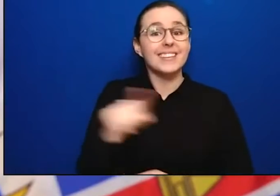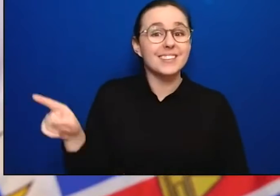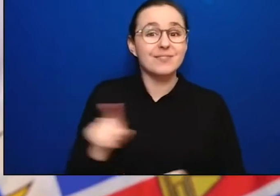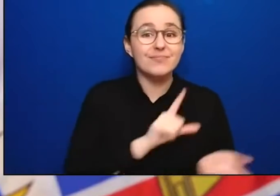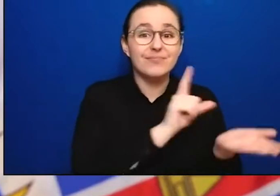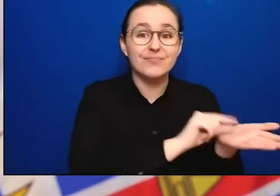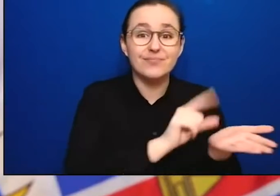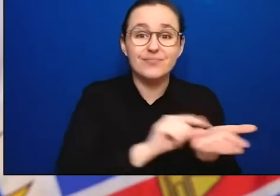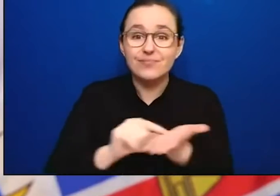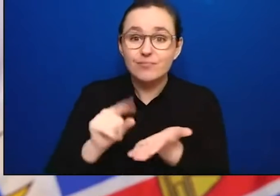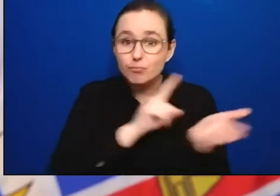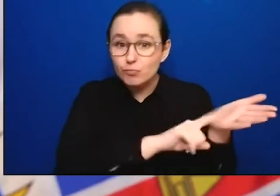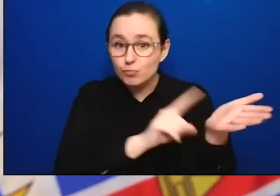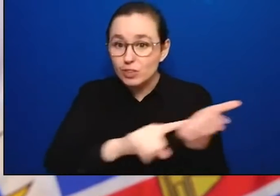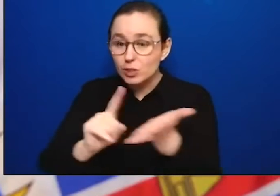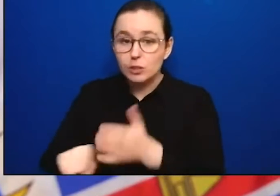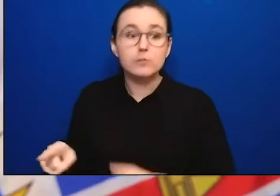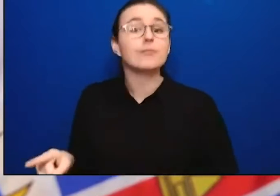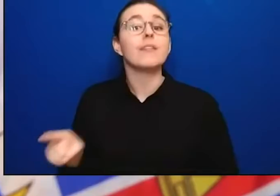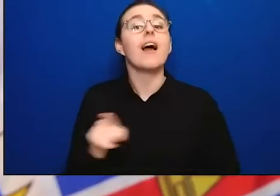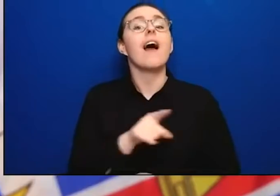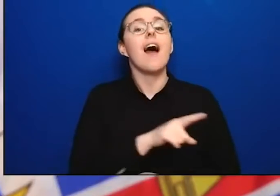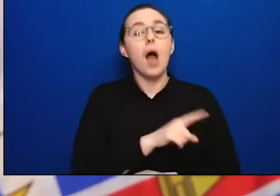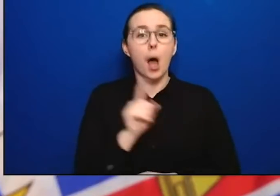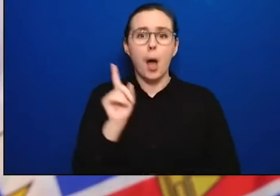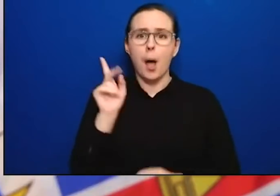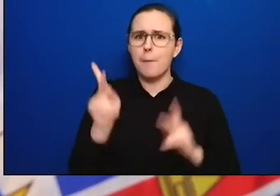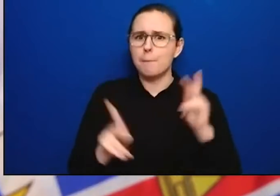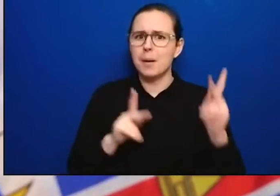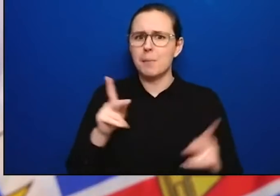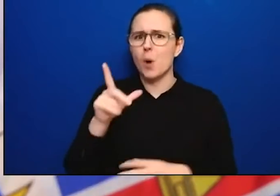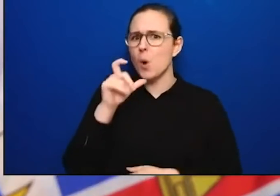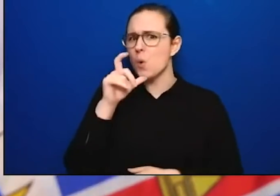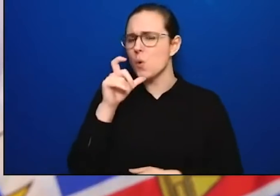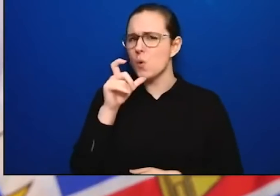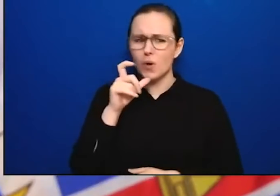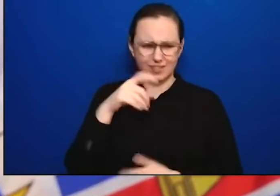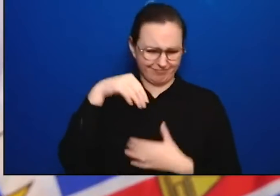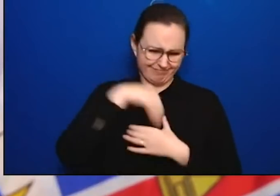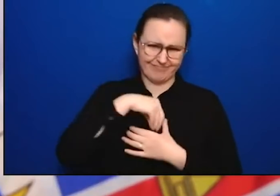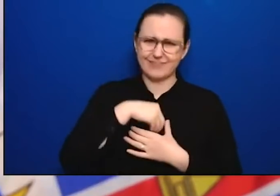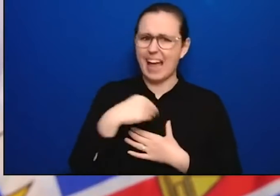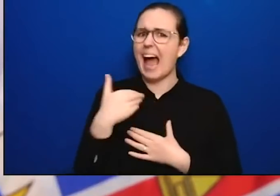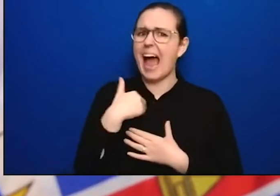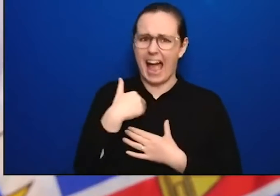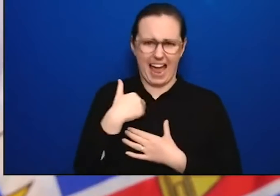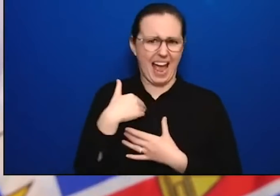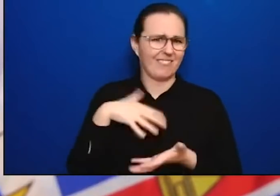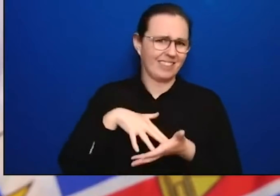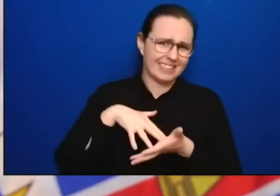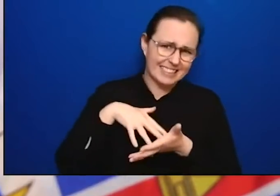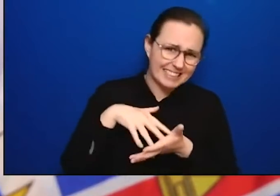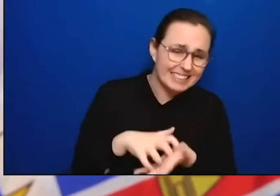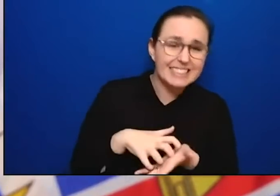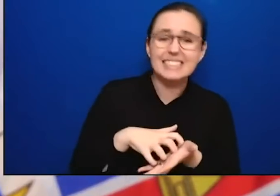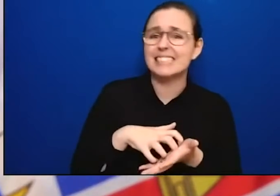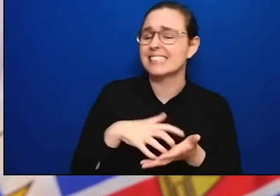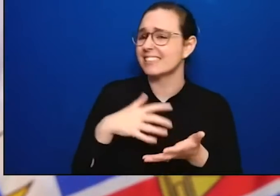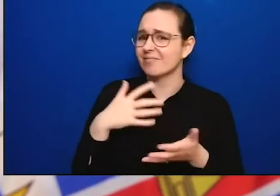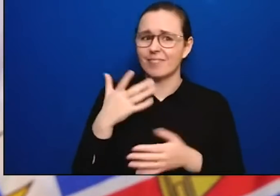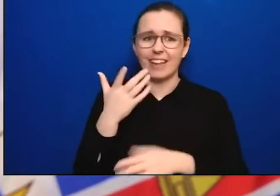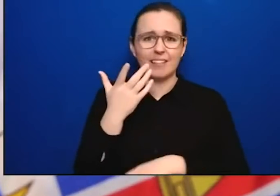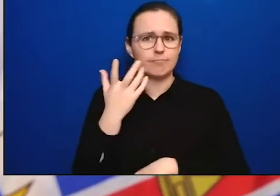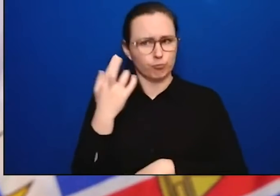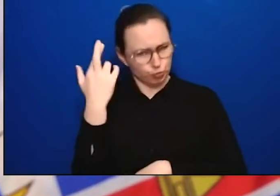however, that I do want to also mention that people in the clinically extremely vulnerable groups, 1 and 2, the people